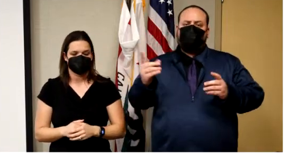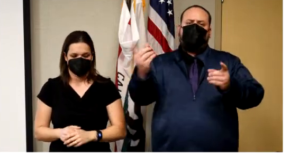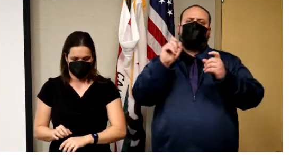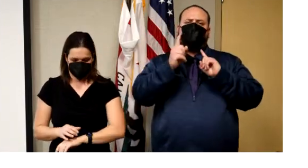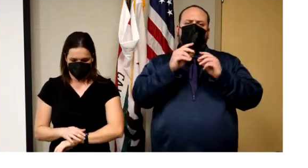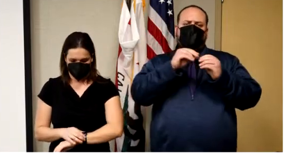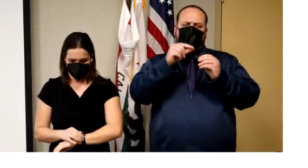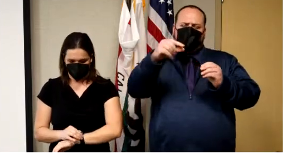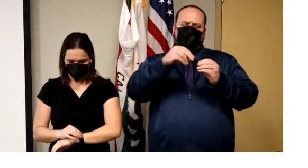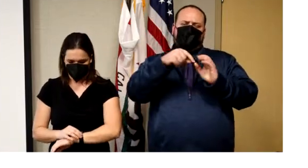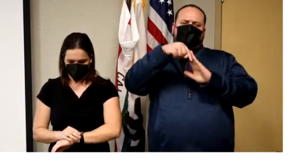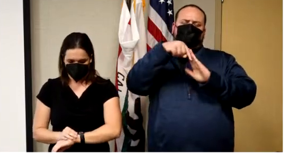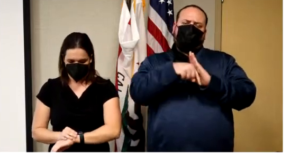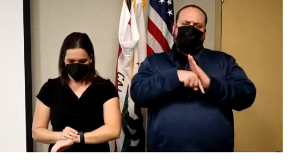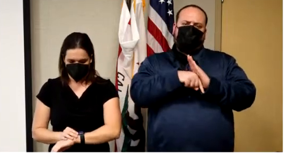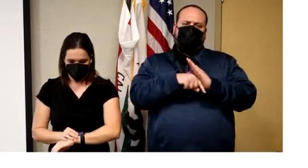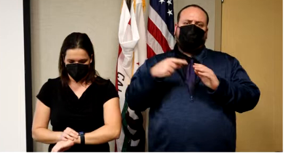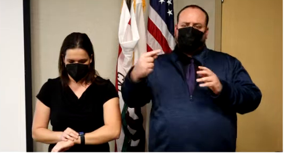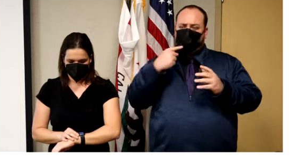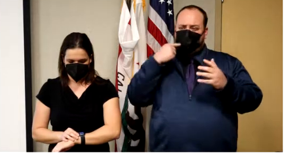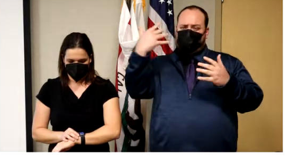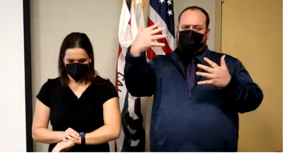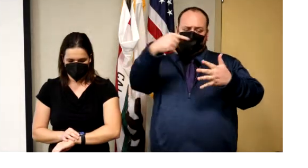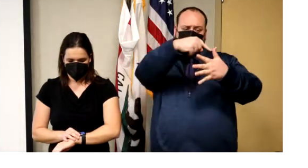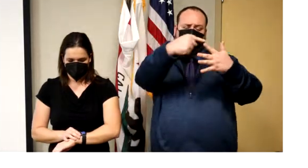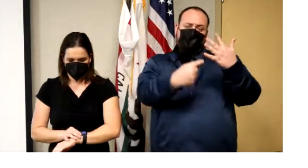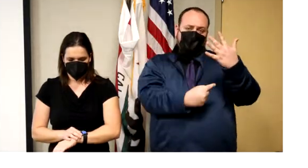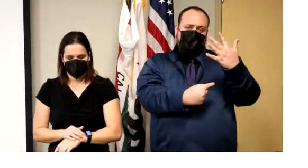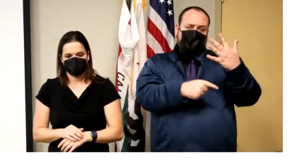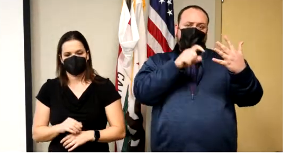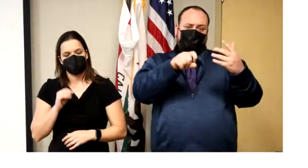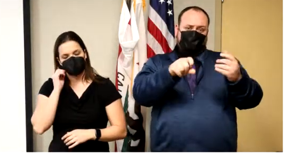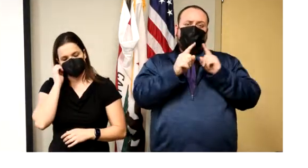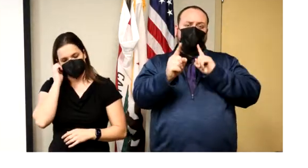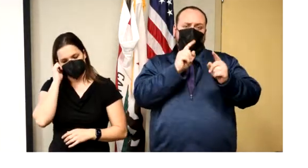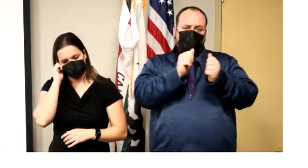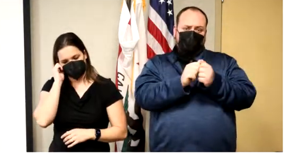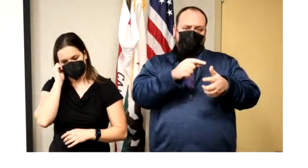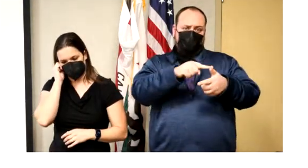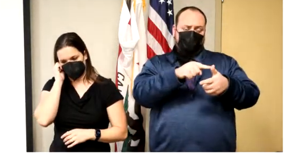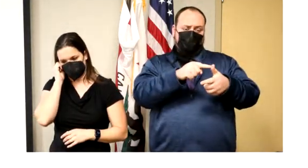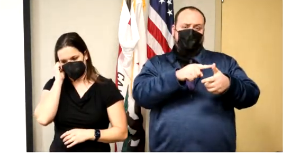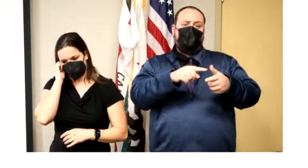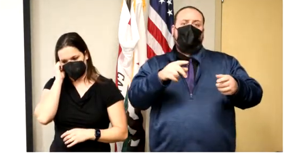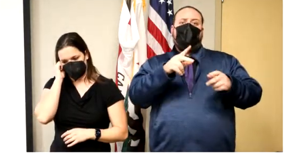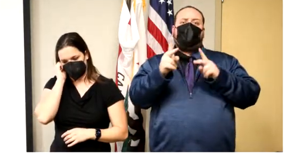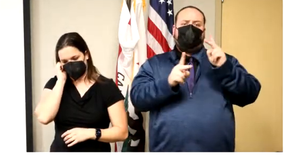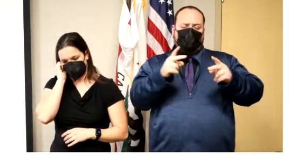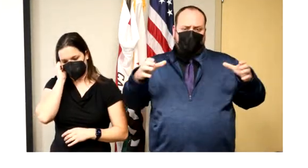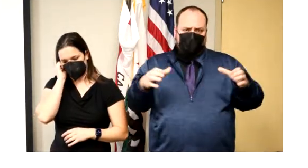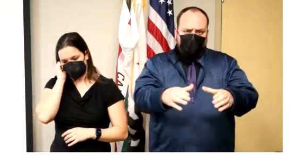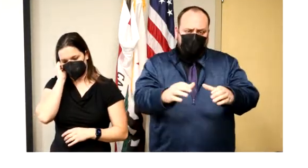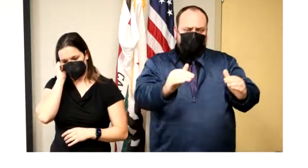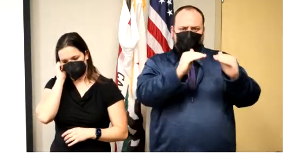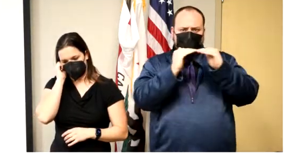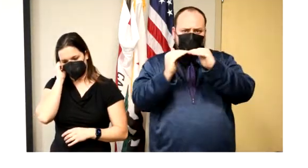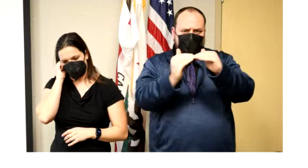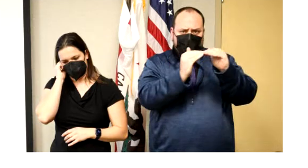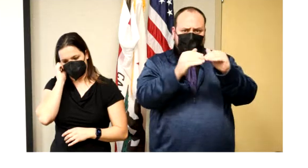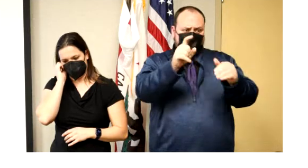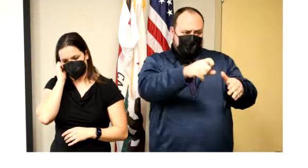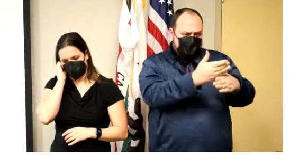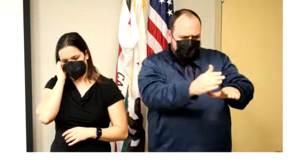detail. The 5 principles of redistricting that we're going to deal with are population equality. So you need to divide the zones and make them of